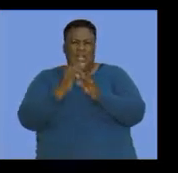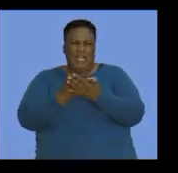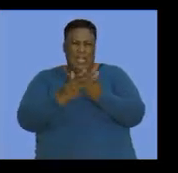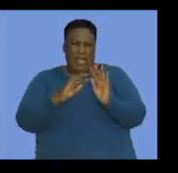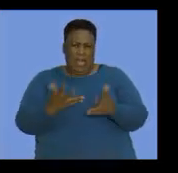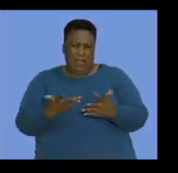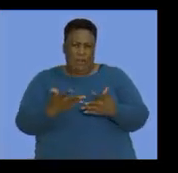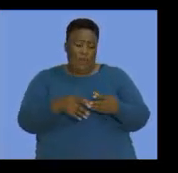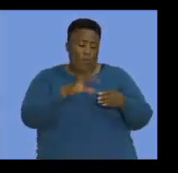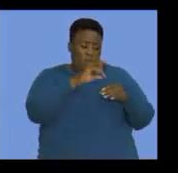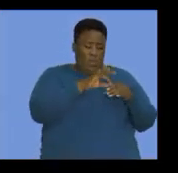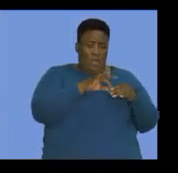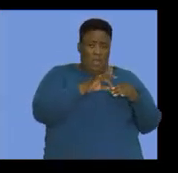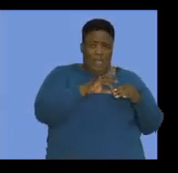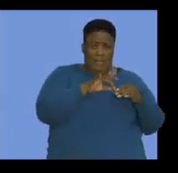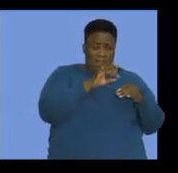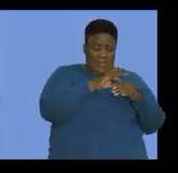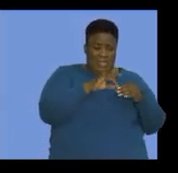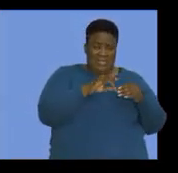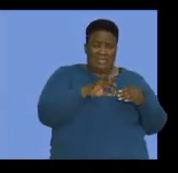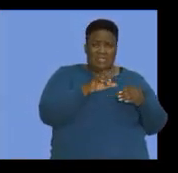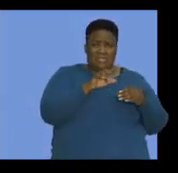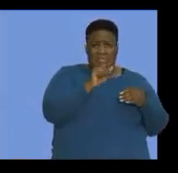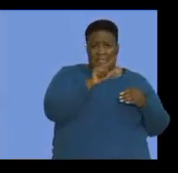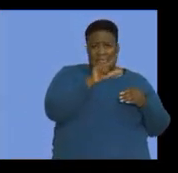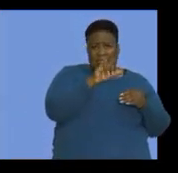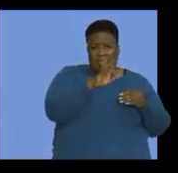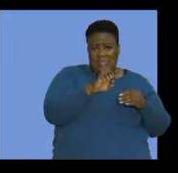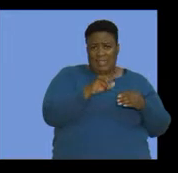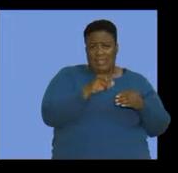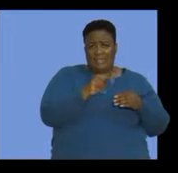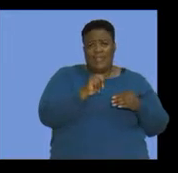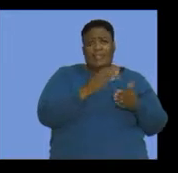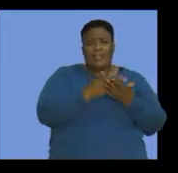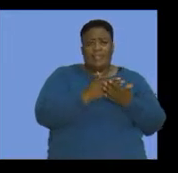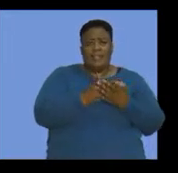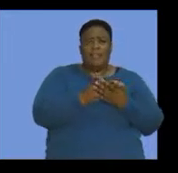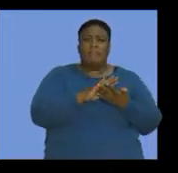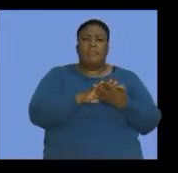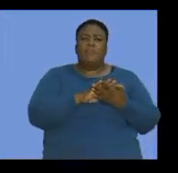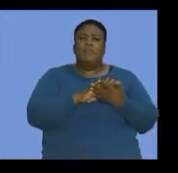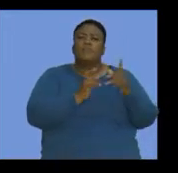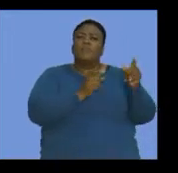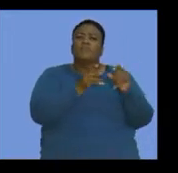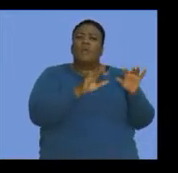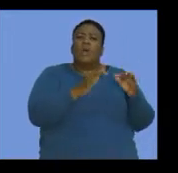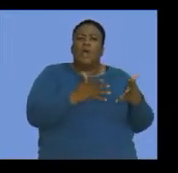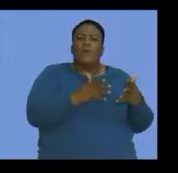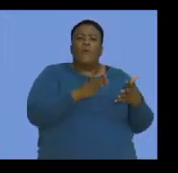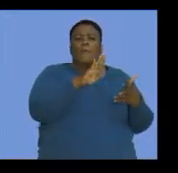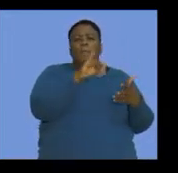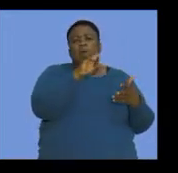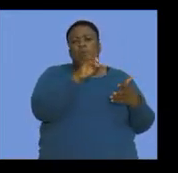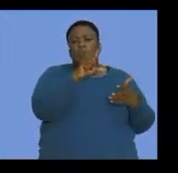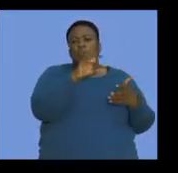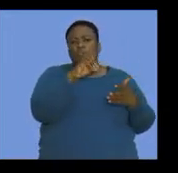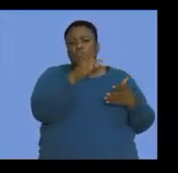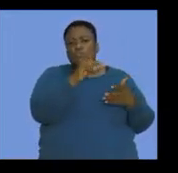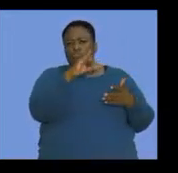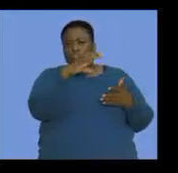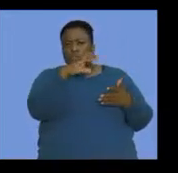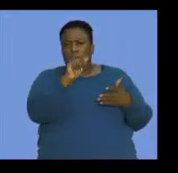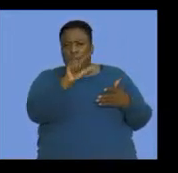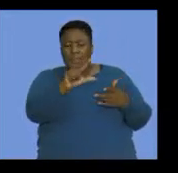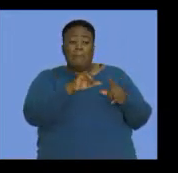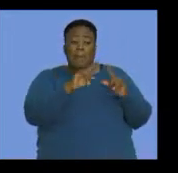So alien invasive species may be controlled by mechanical, chemical, and biological control methods, and